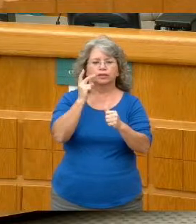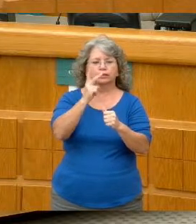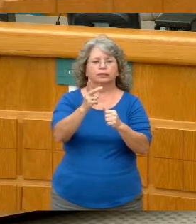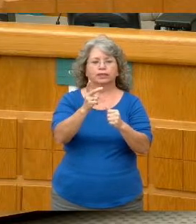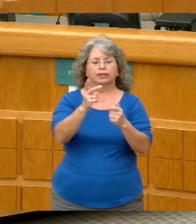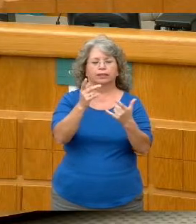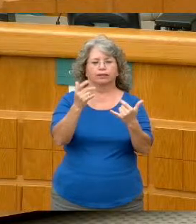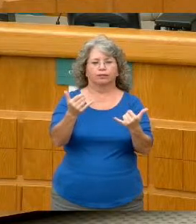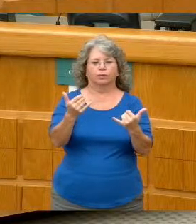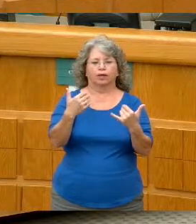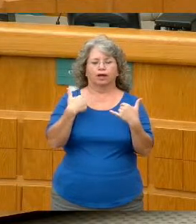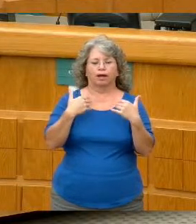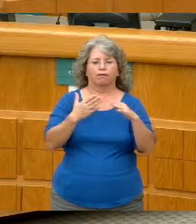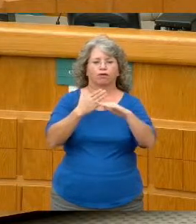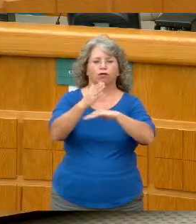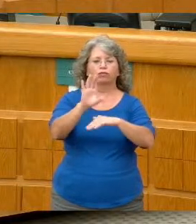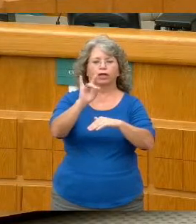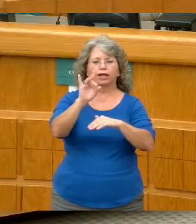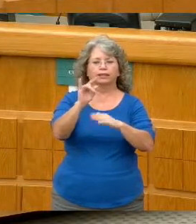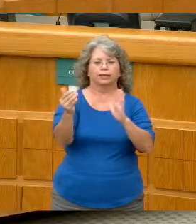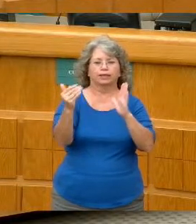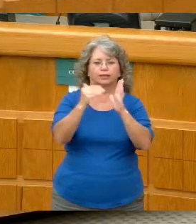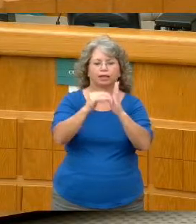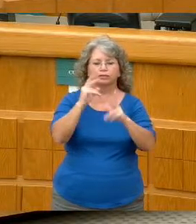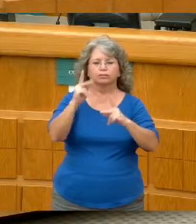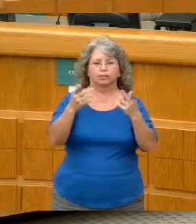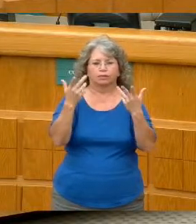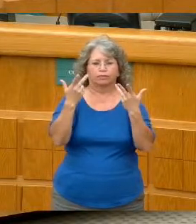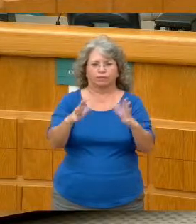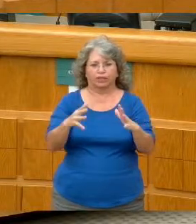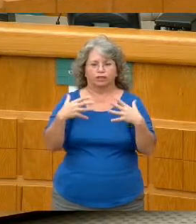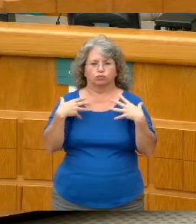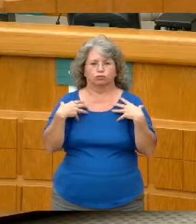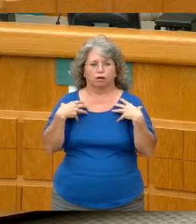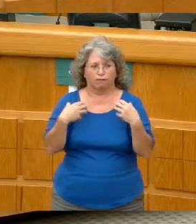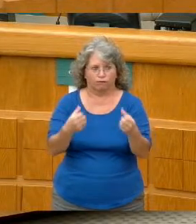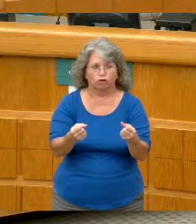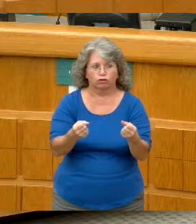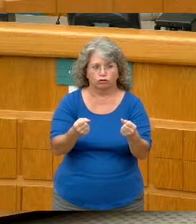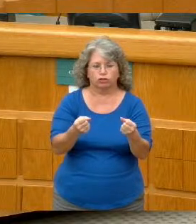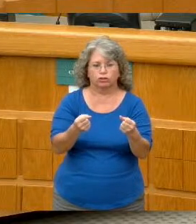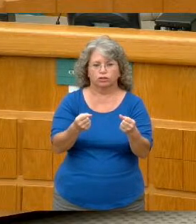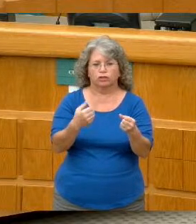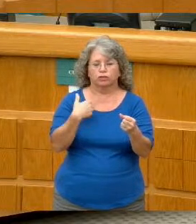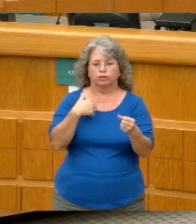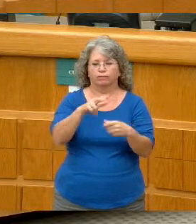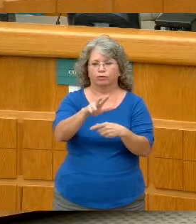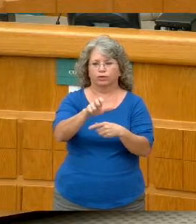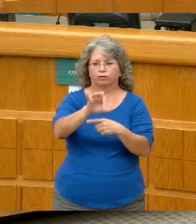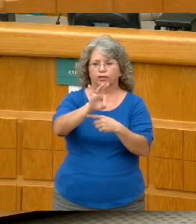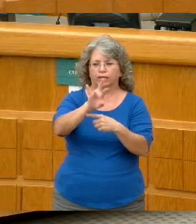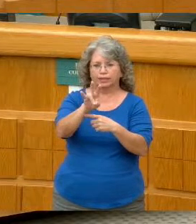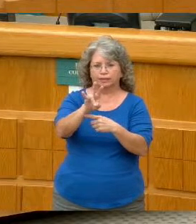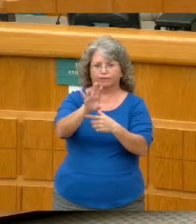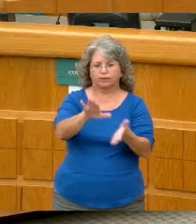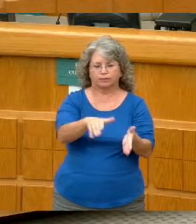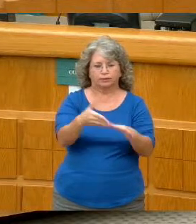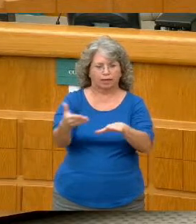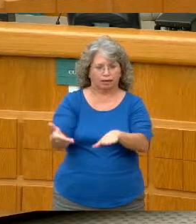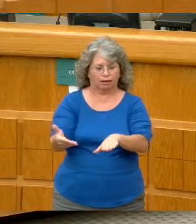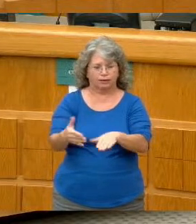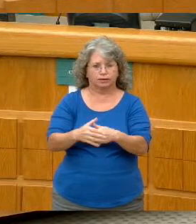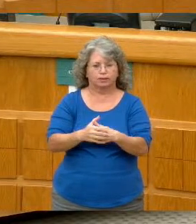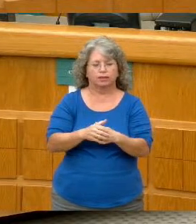would see that we have over 18,000 individuals that have recovered. We have